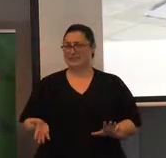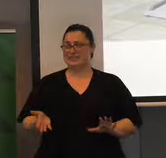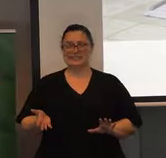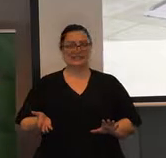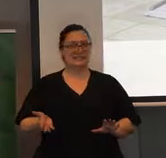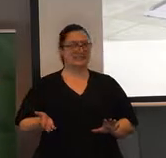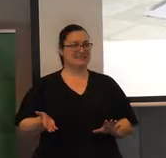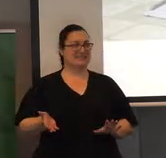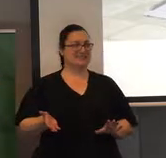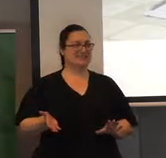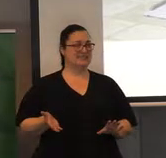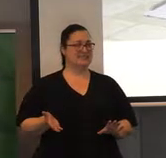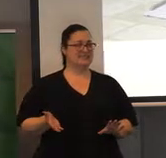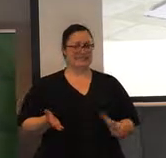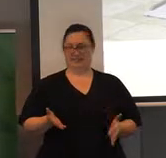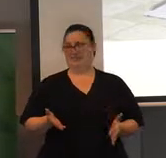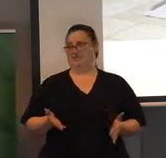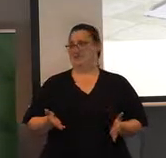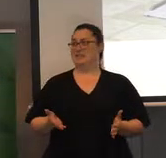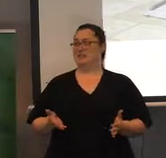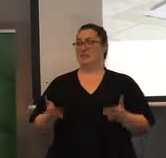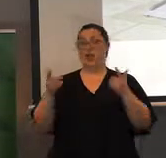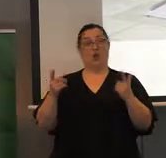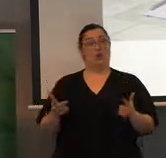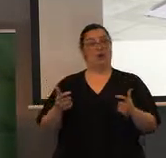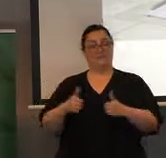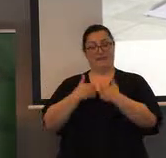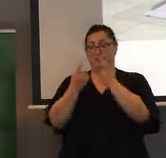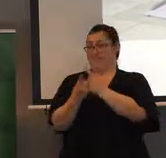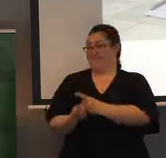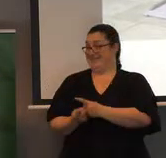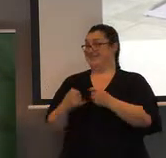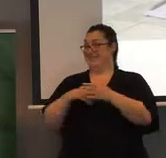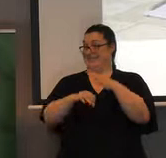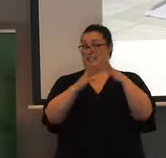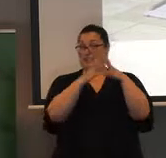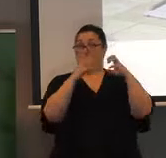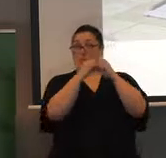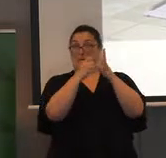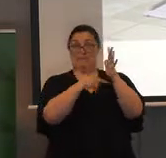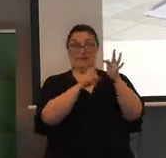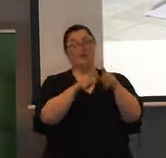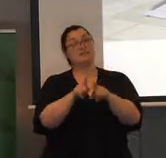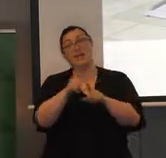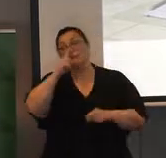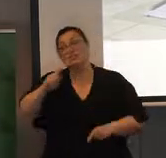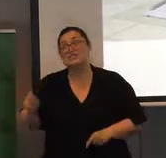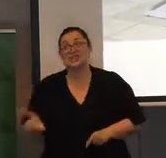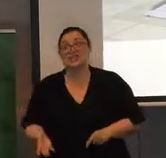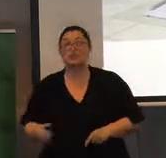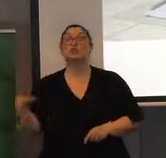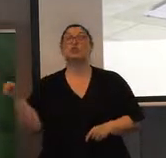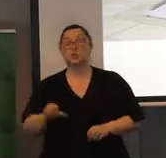ridiculous, isn't it? A lot of the things that we do in our website design are just as